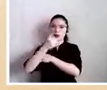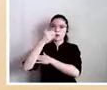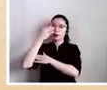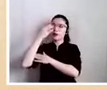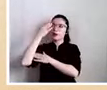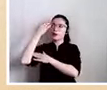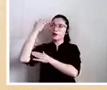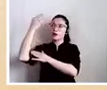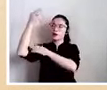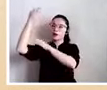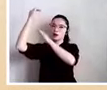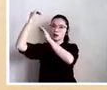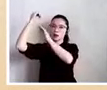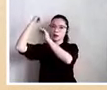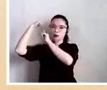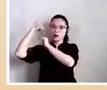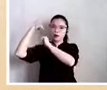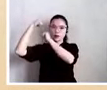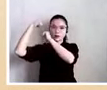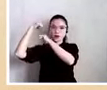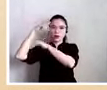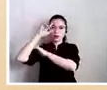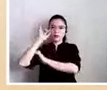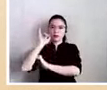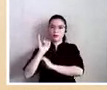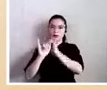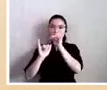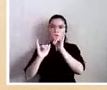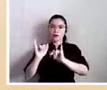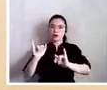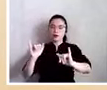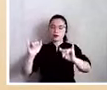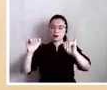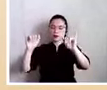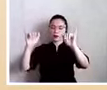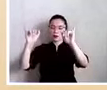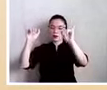remember His covenant forever.